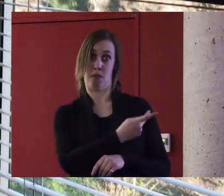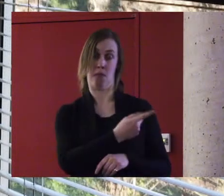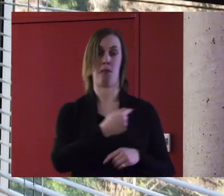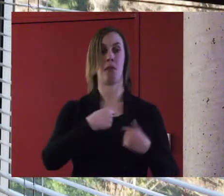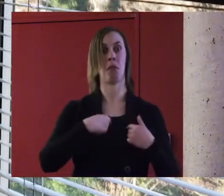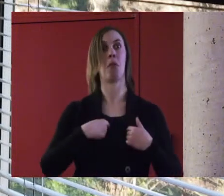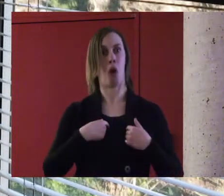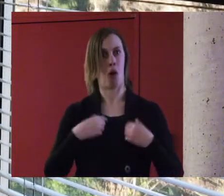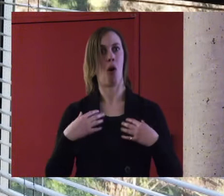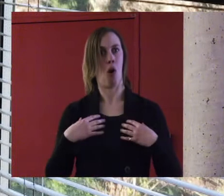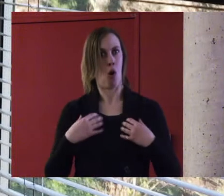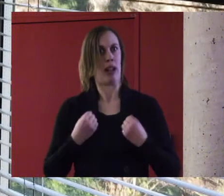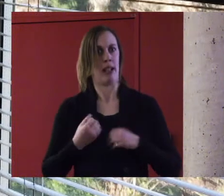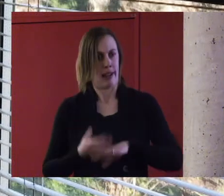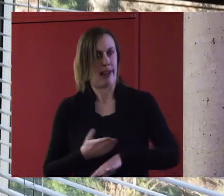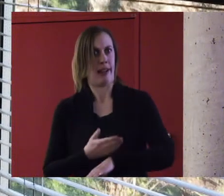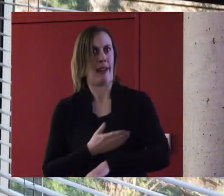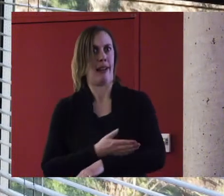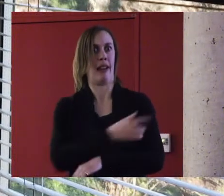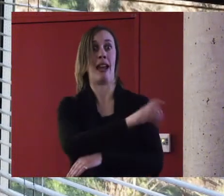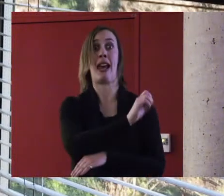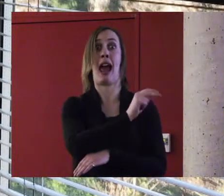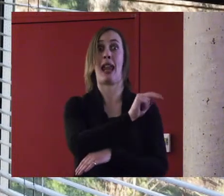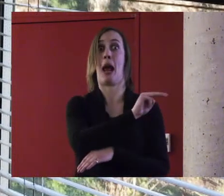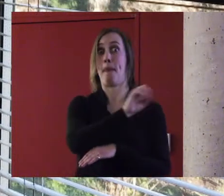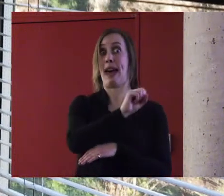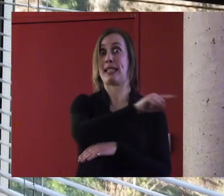better, while she would inevitably get worse.